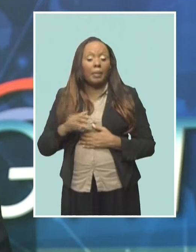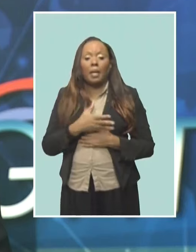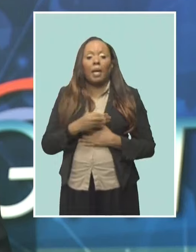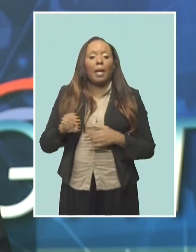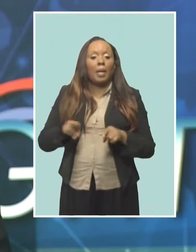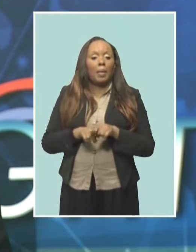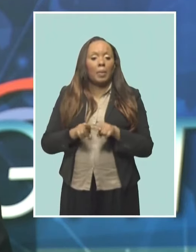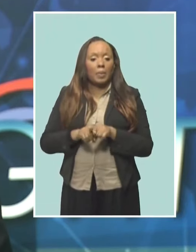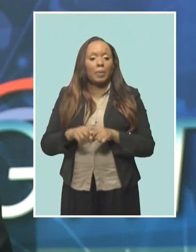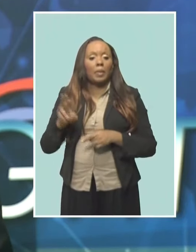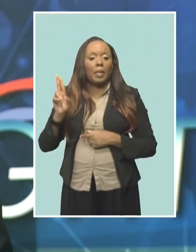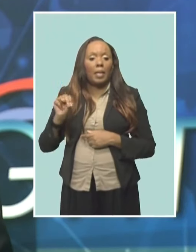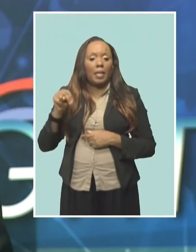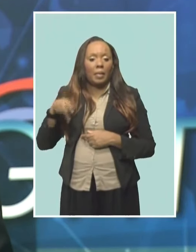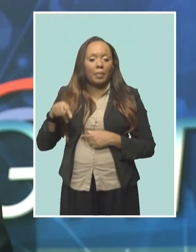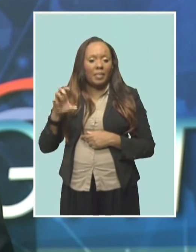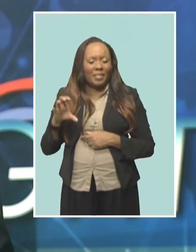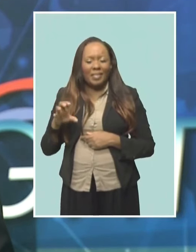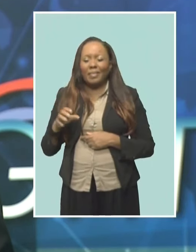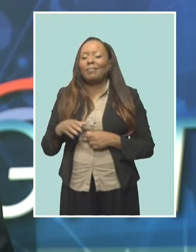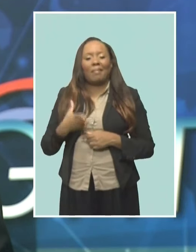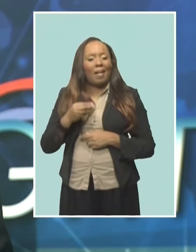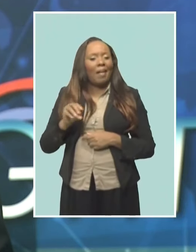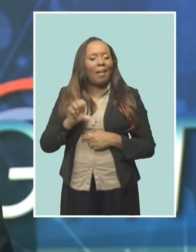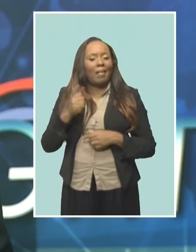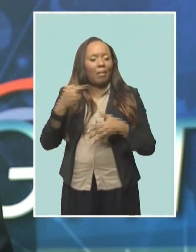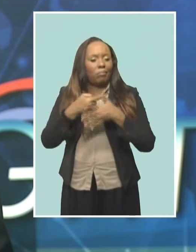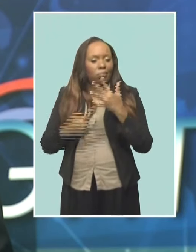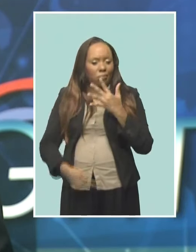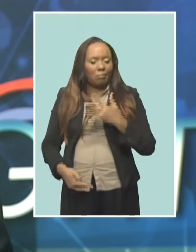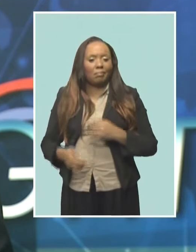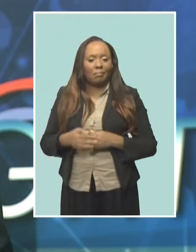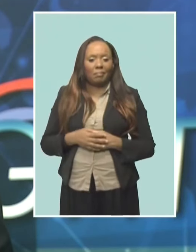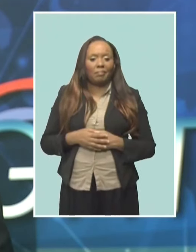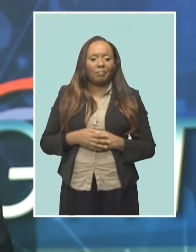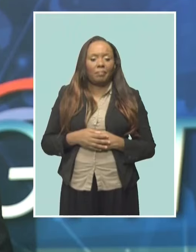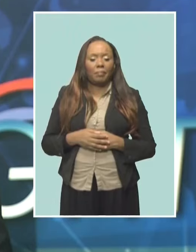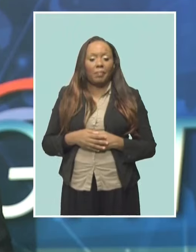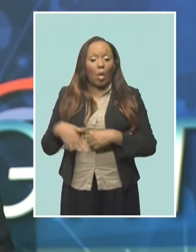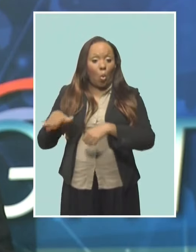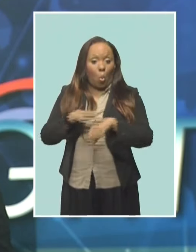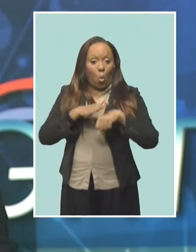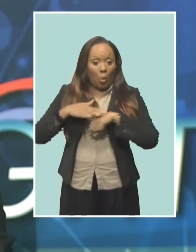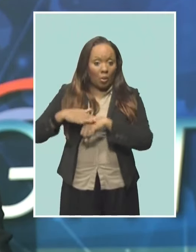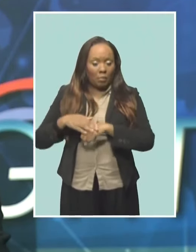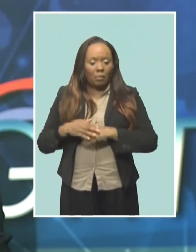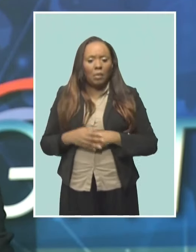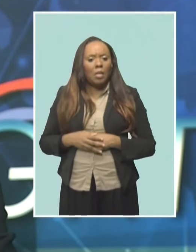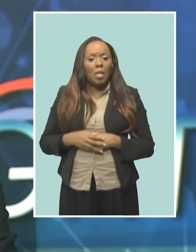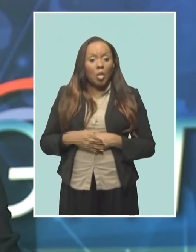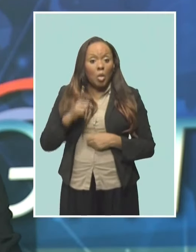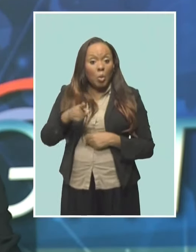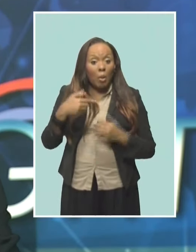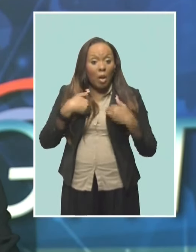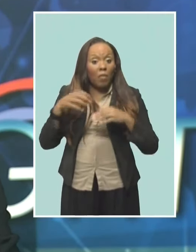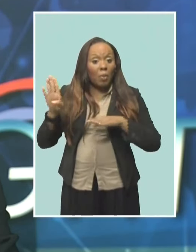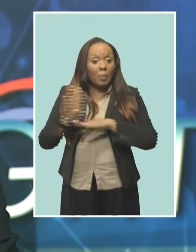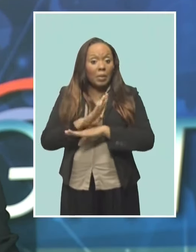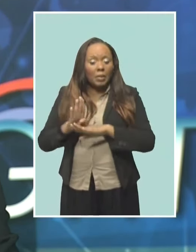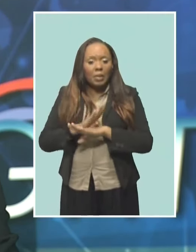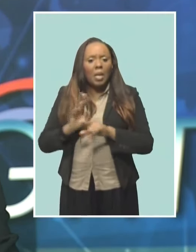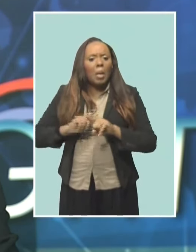Corporation and the Bayview Hospital, among other positions. A warning to business owners to remove their